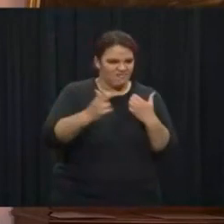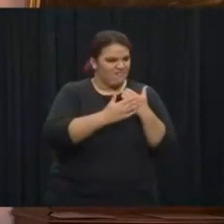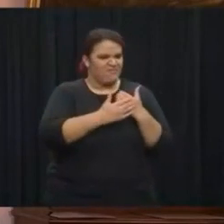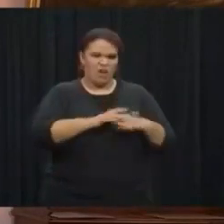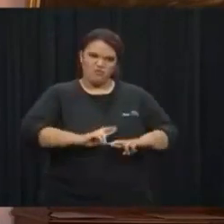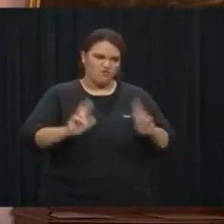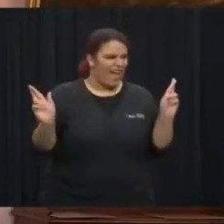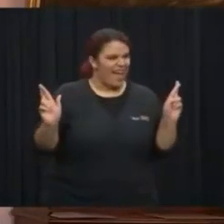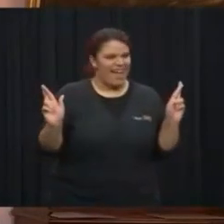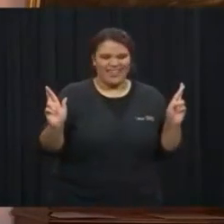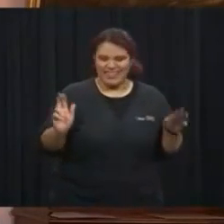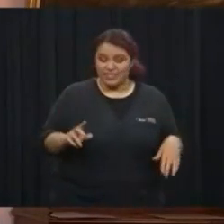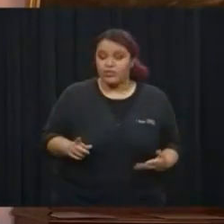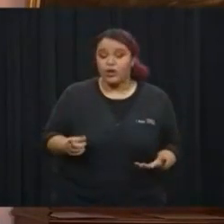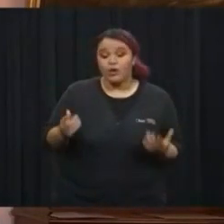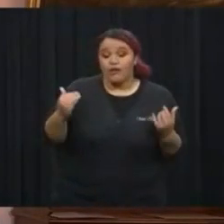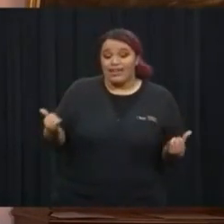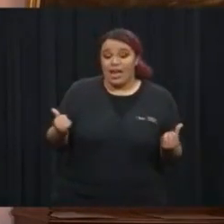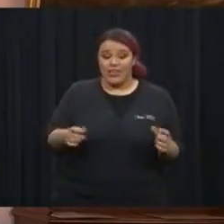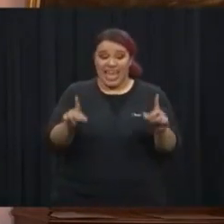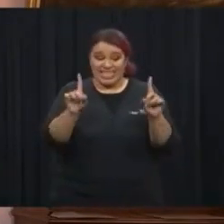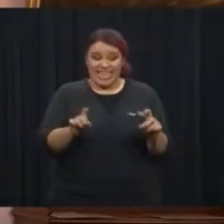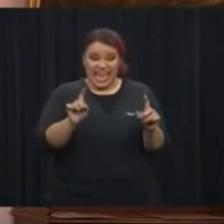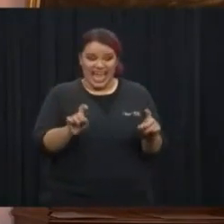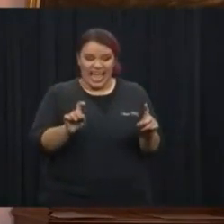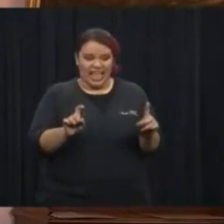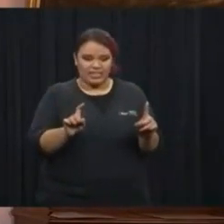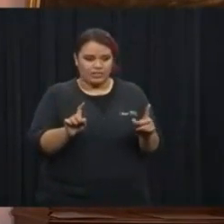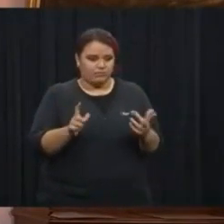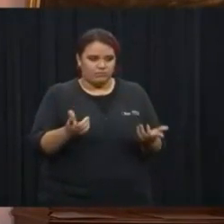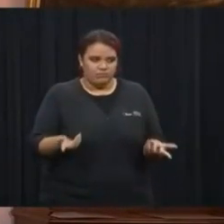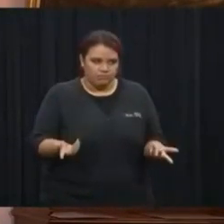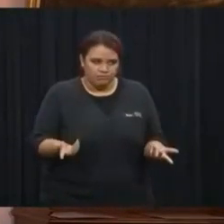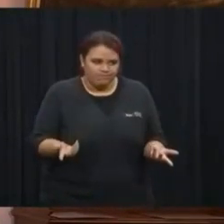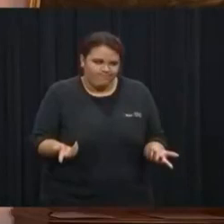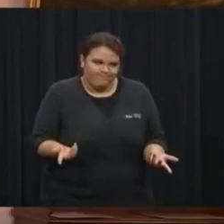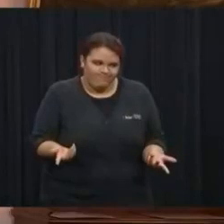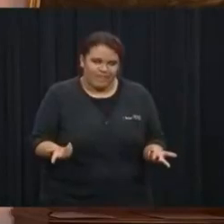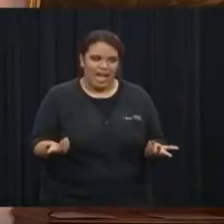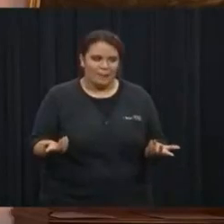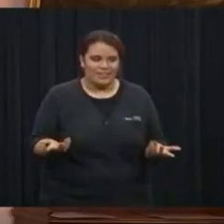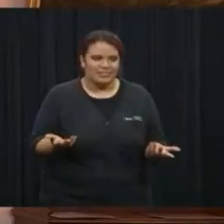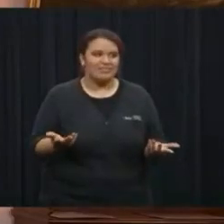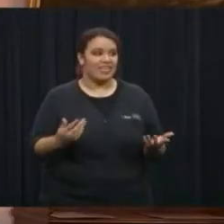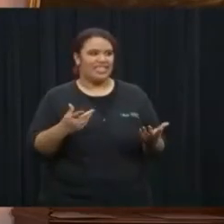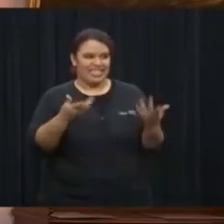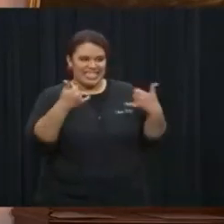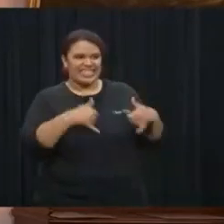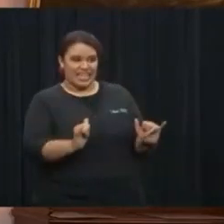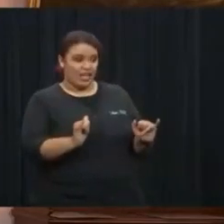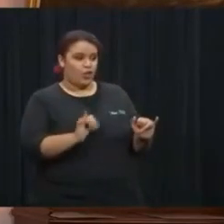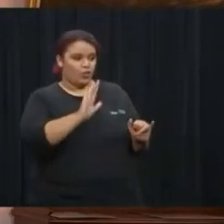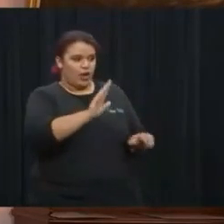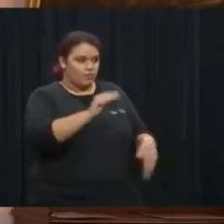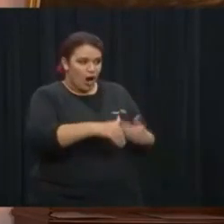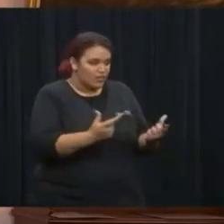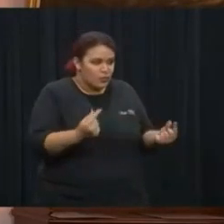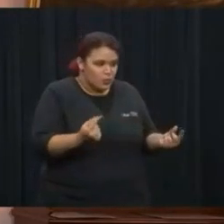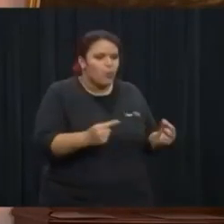despite all heroic measures, are not going to make it with this. I want to say something again while I have the moment